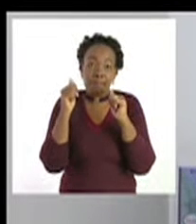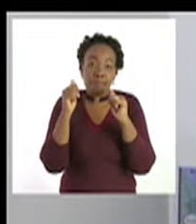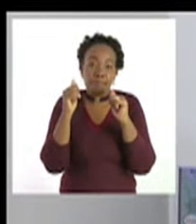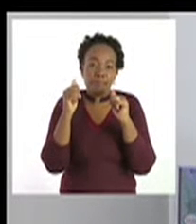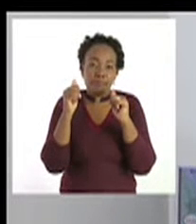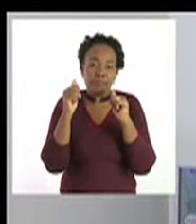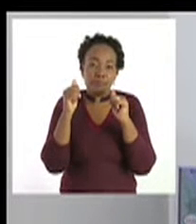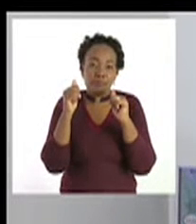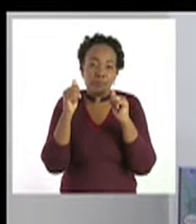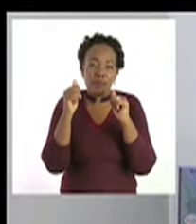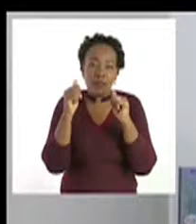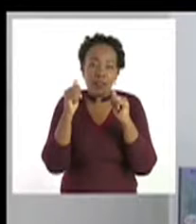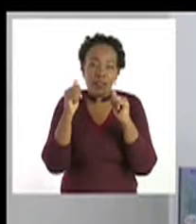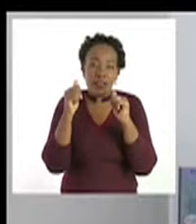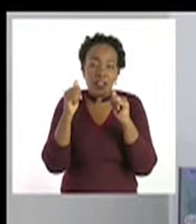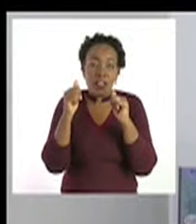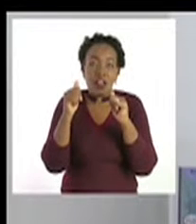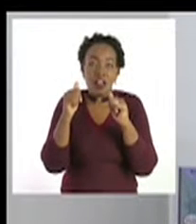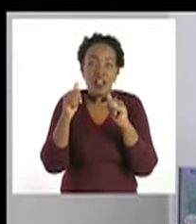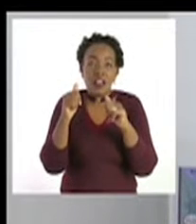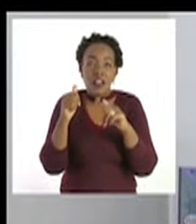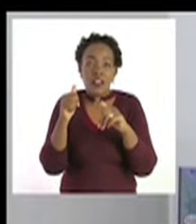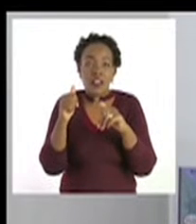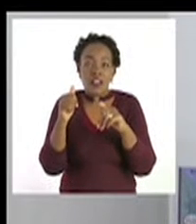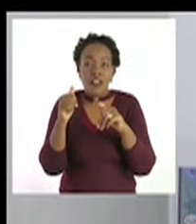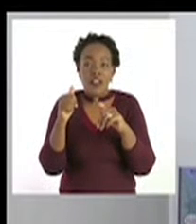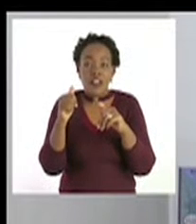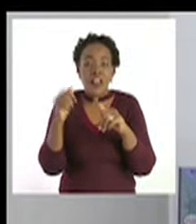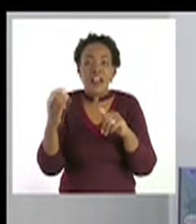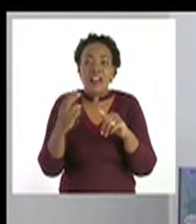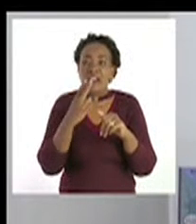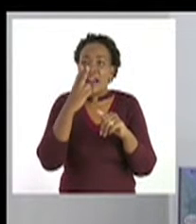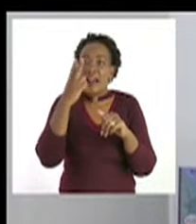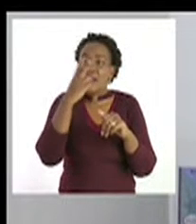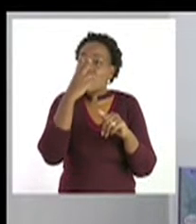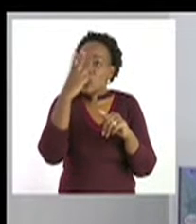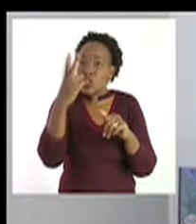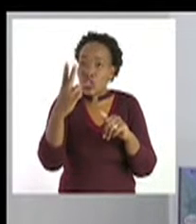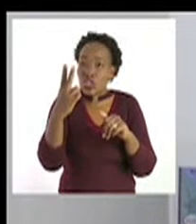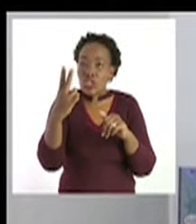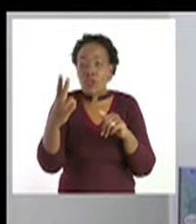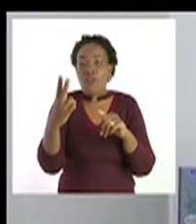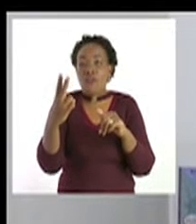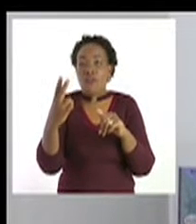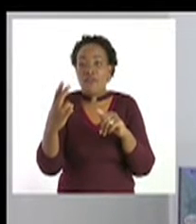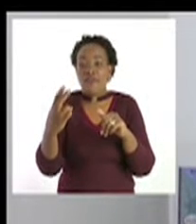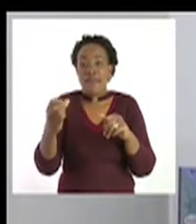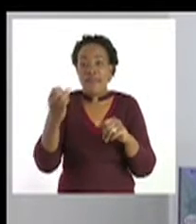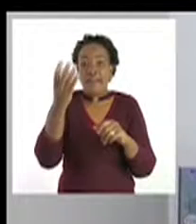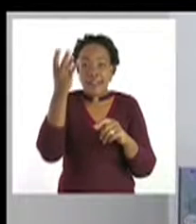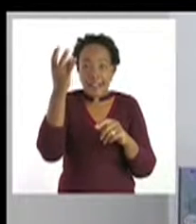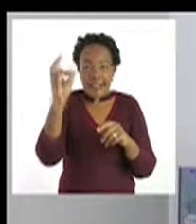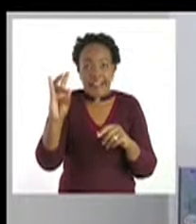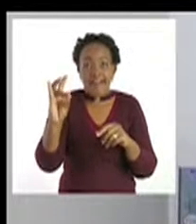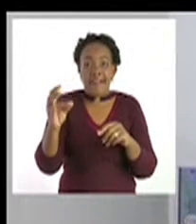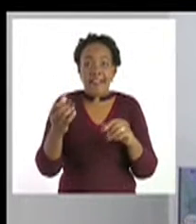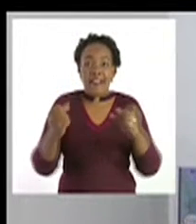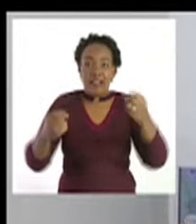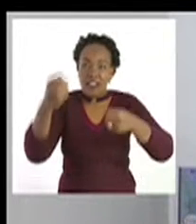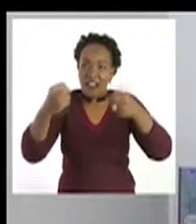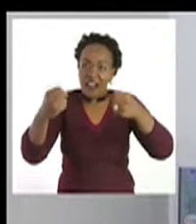I came across 7 cars at the roadblock